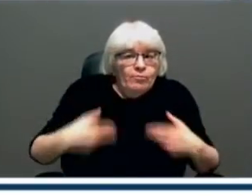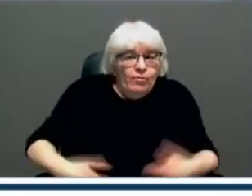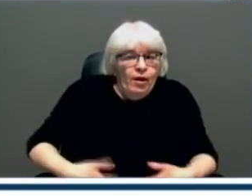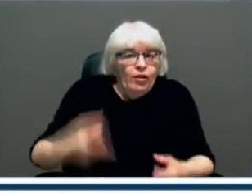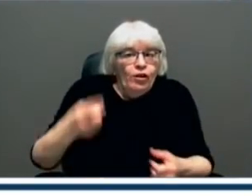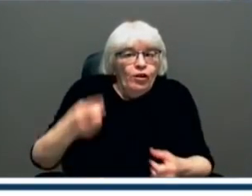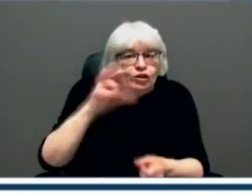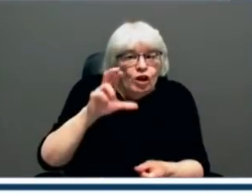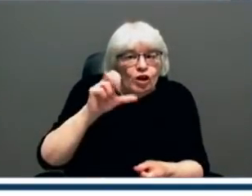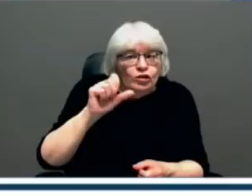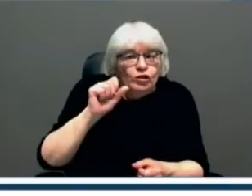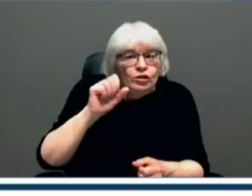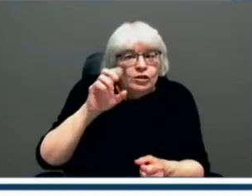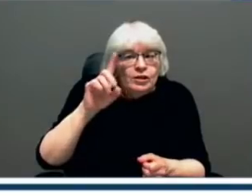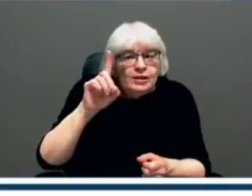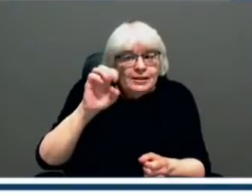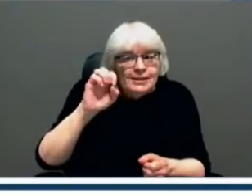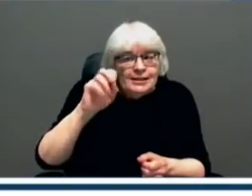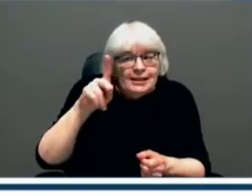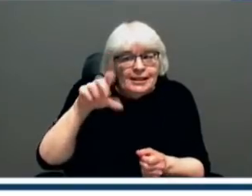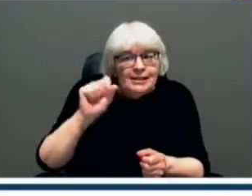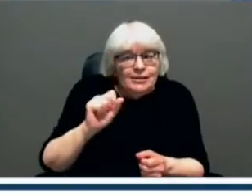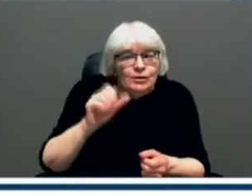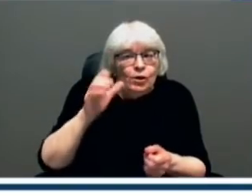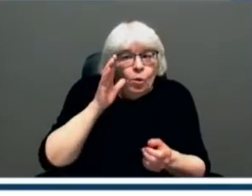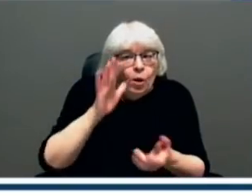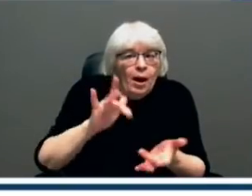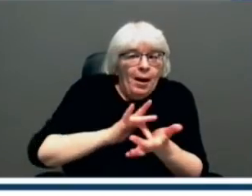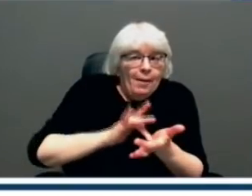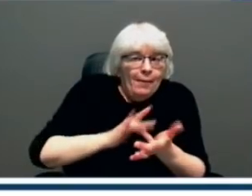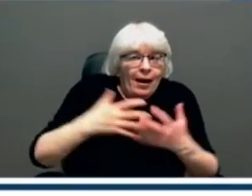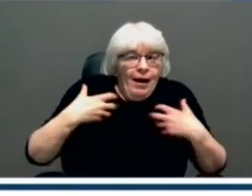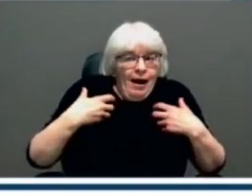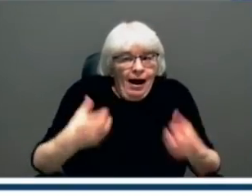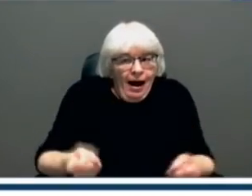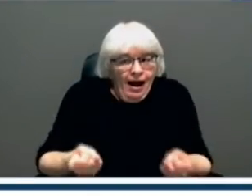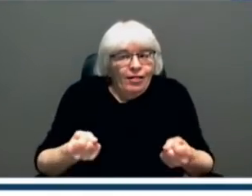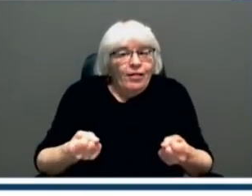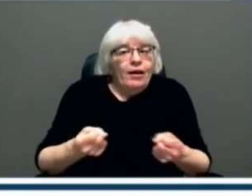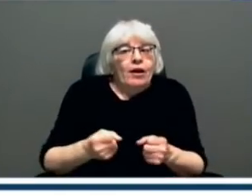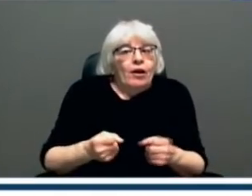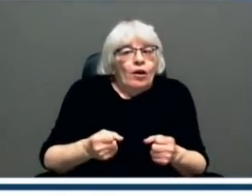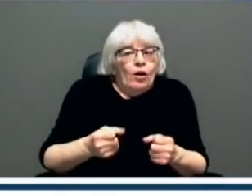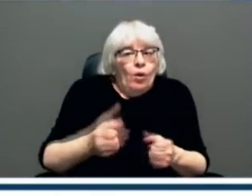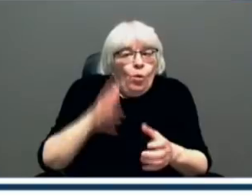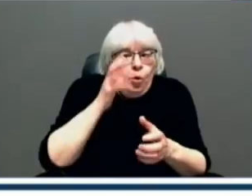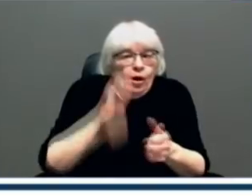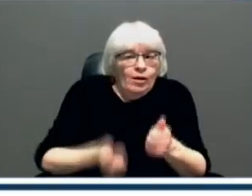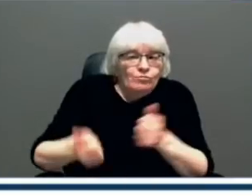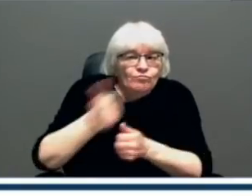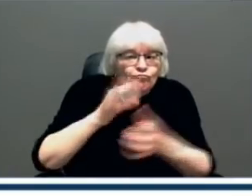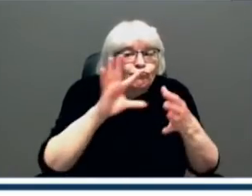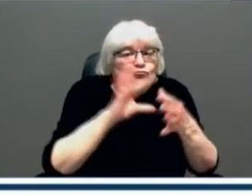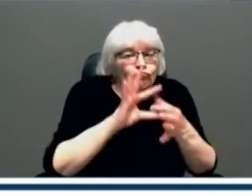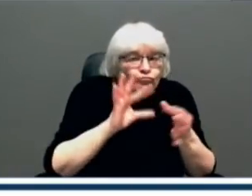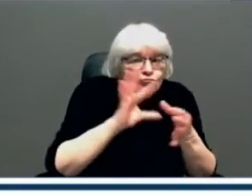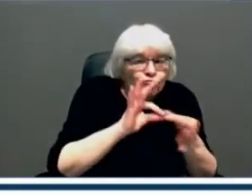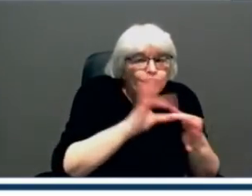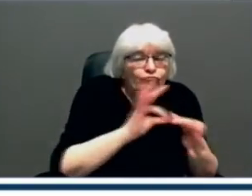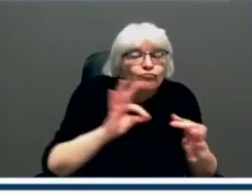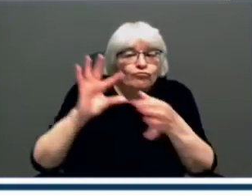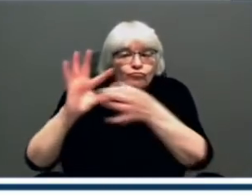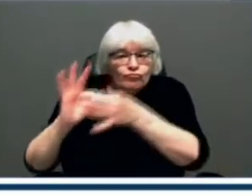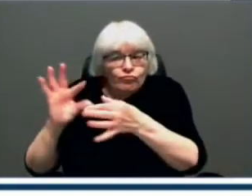Chief Medical Officer of Health for Nova Scotia. They will each provide a few brief remarks, and then we'll